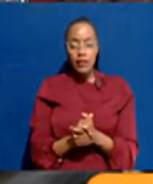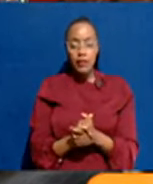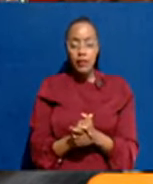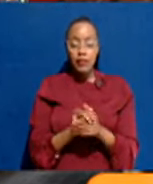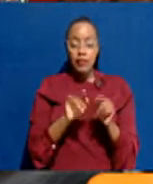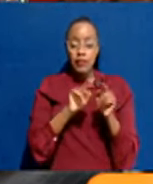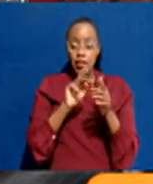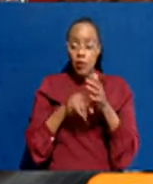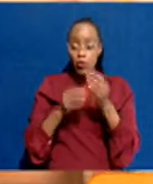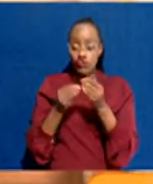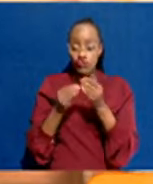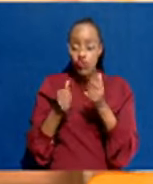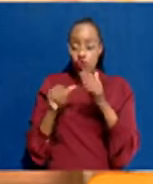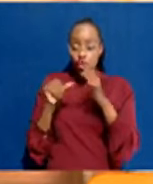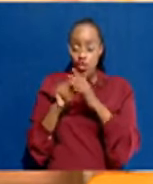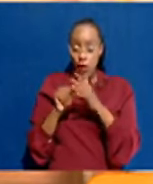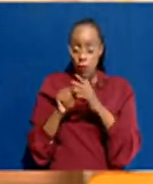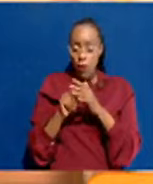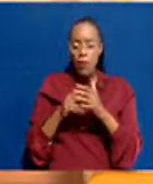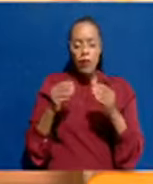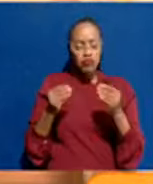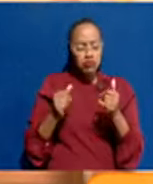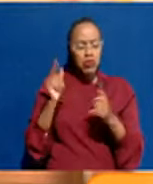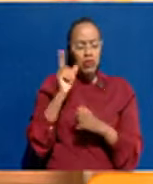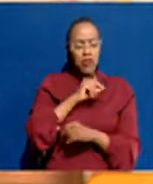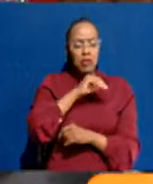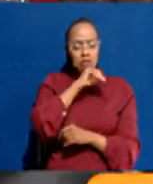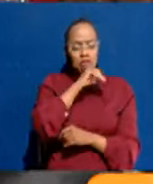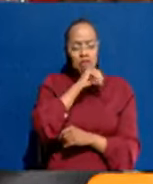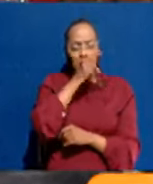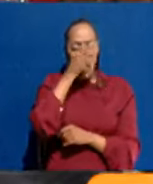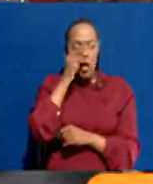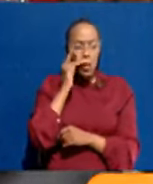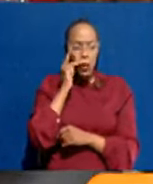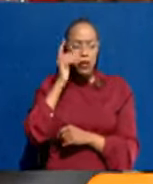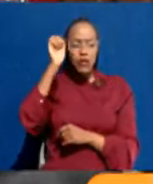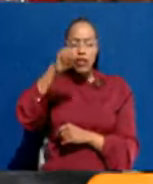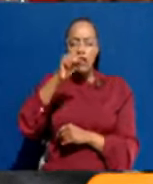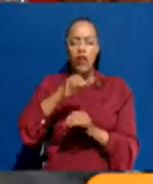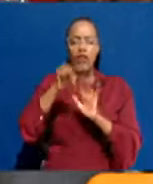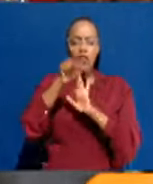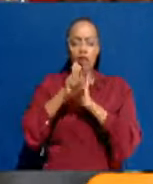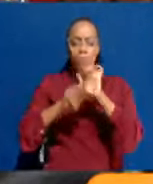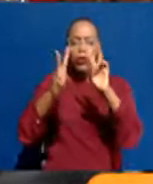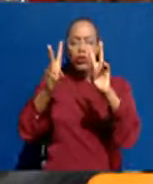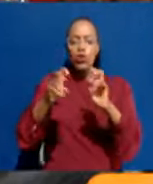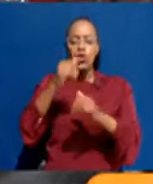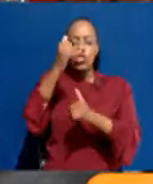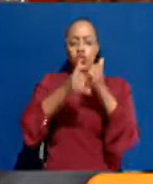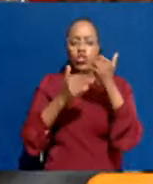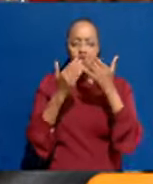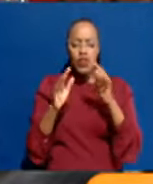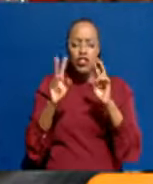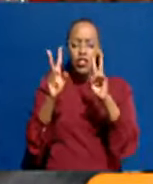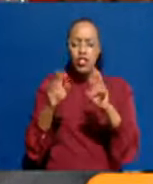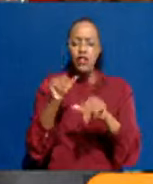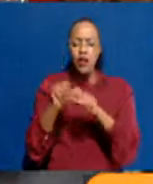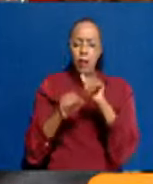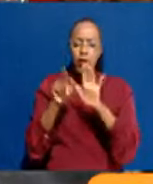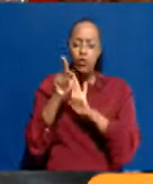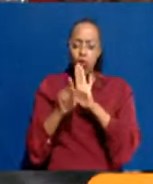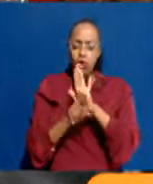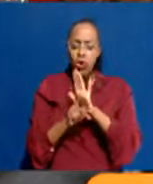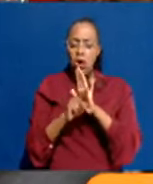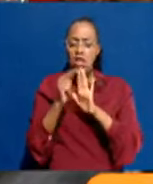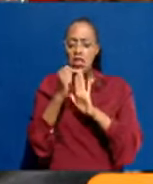Did it resolve the differences between Raila Odinga and Kalonzo Musyoka? Completely. Protocol issues ended. There were issues of protocol,